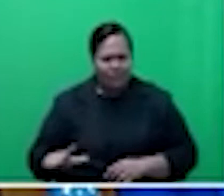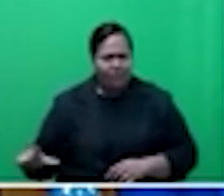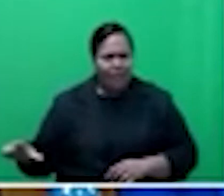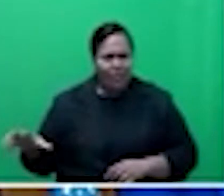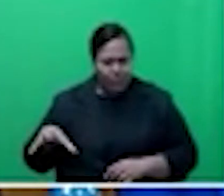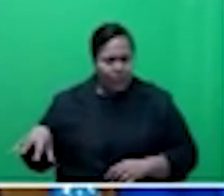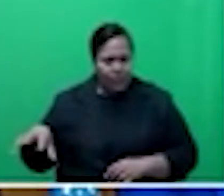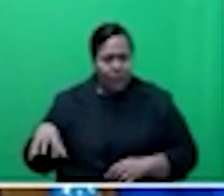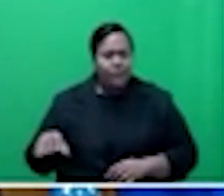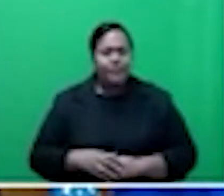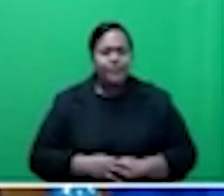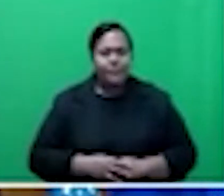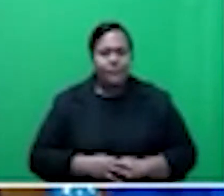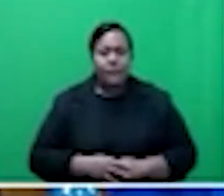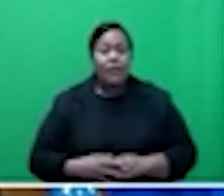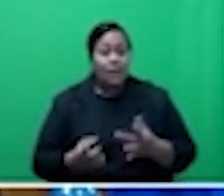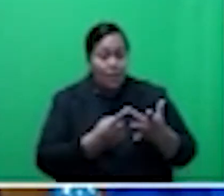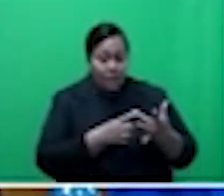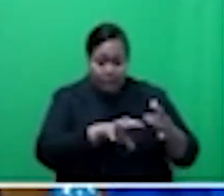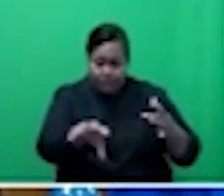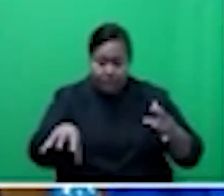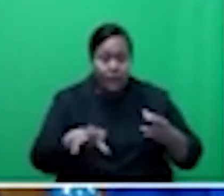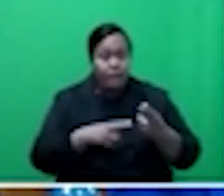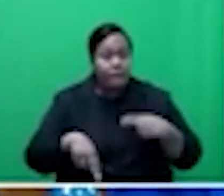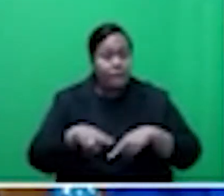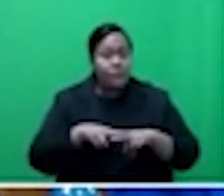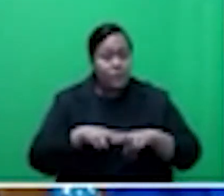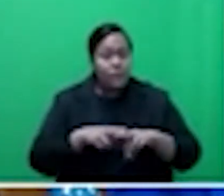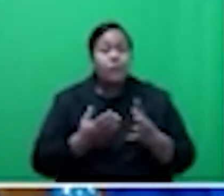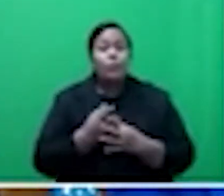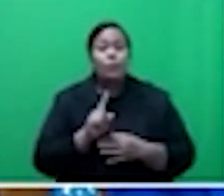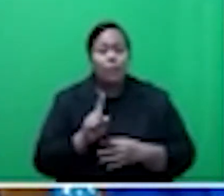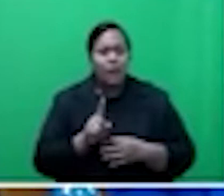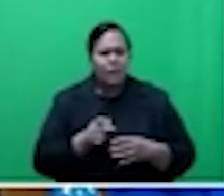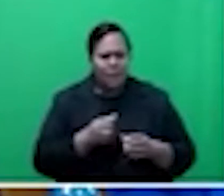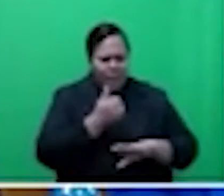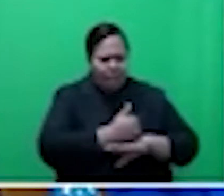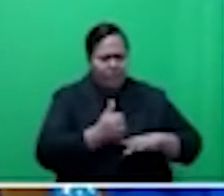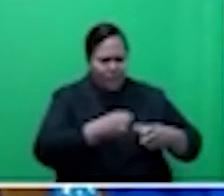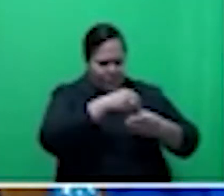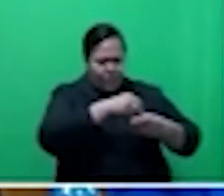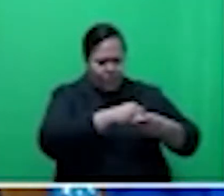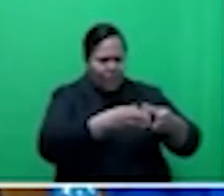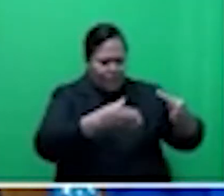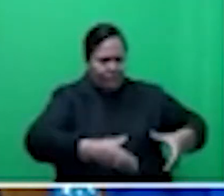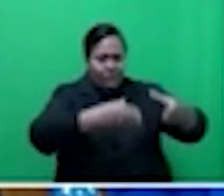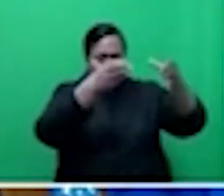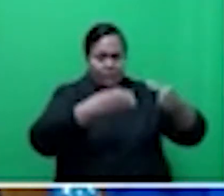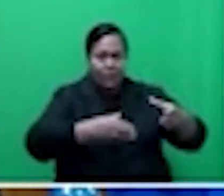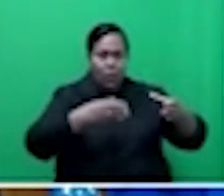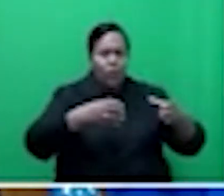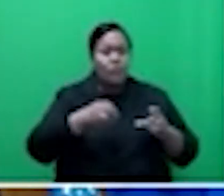Fiji, their connection to power has been through rural government stations in some parts of Fiji, through solar home